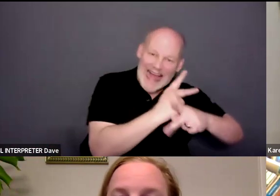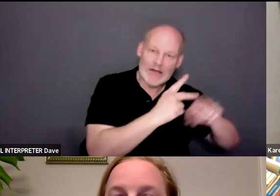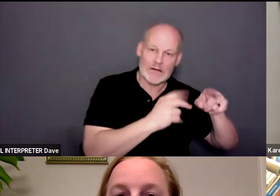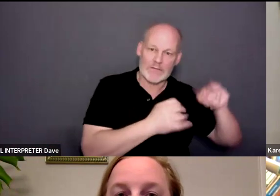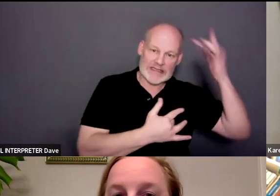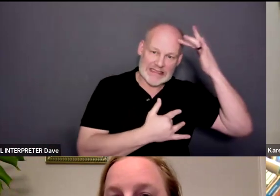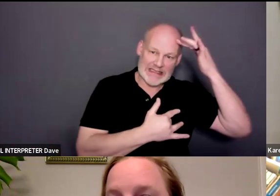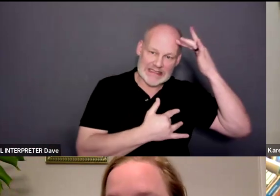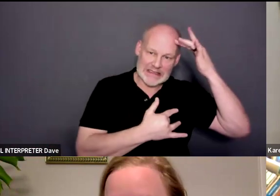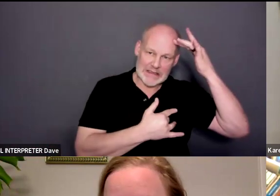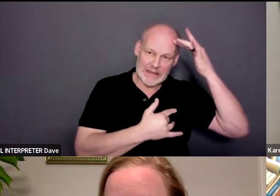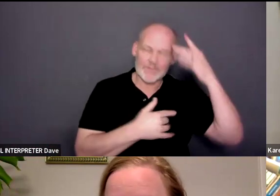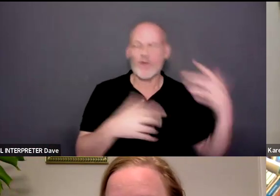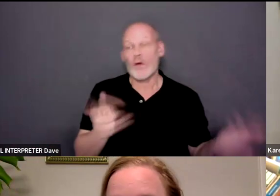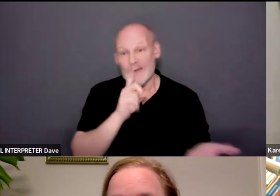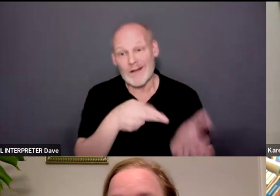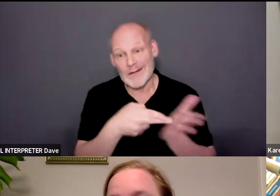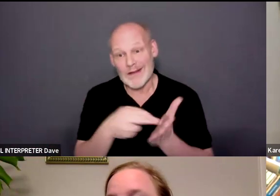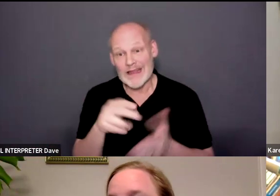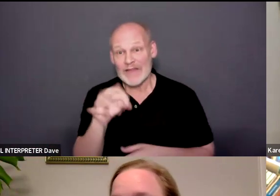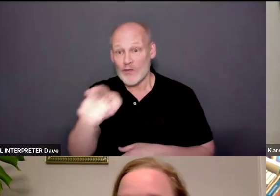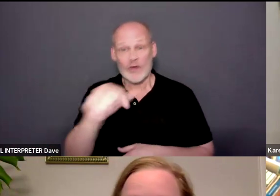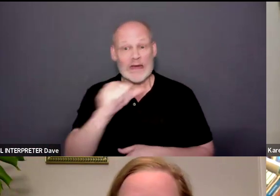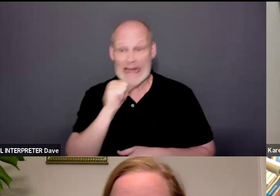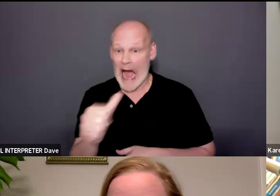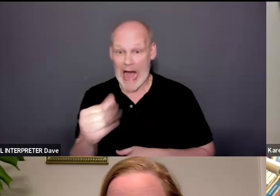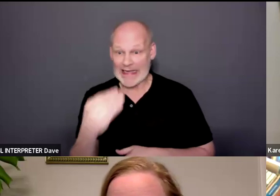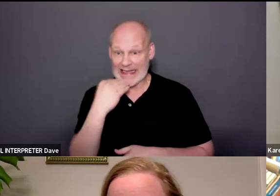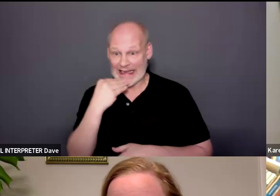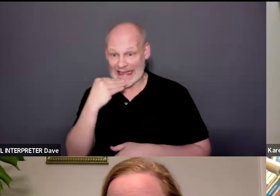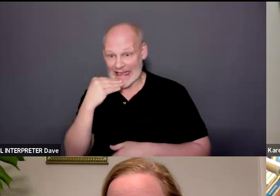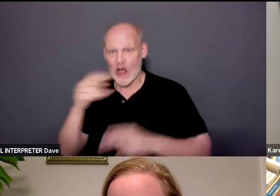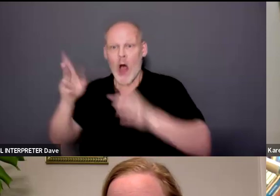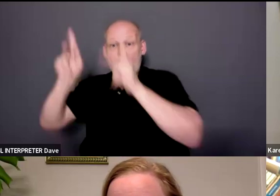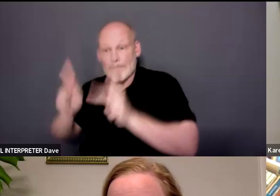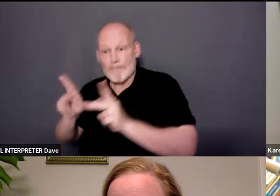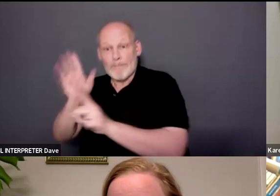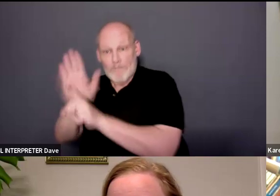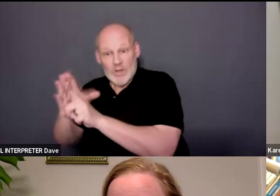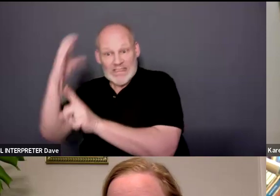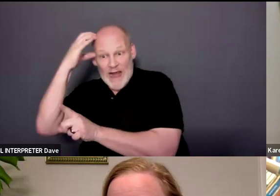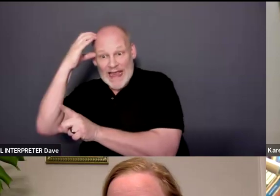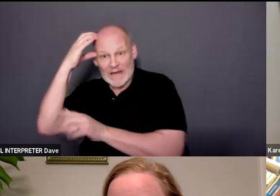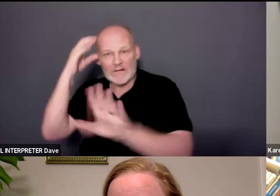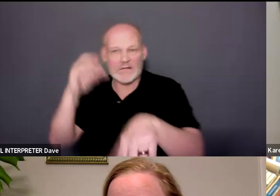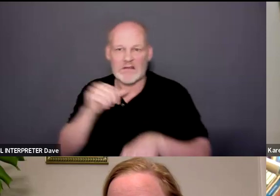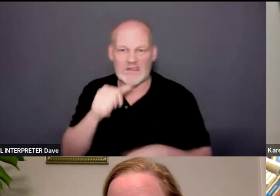Basically, unless you're eating people's brains, it's not really going to be a problem.